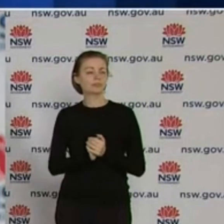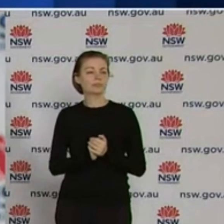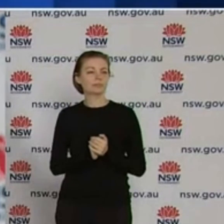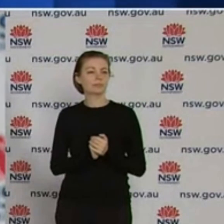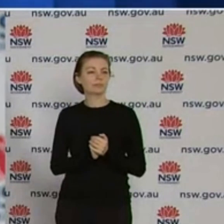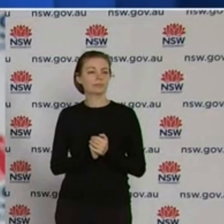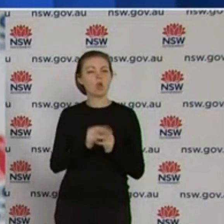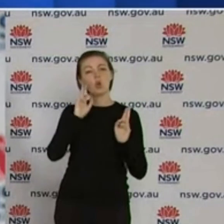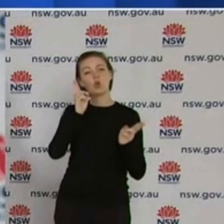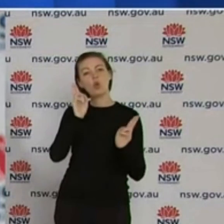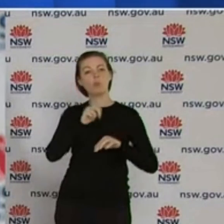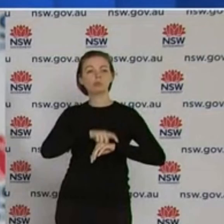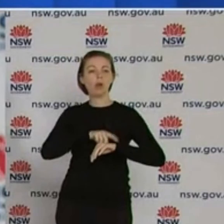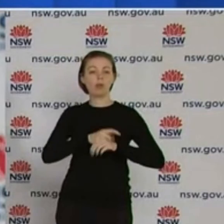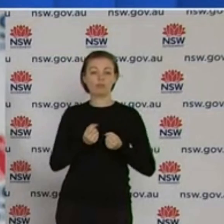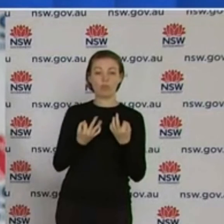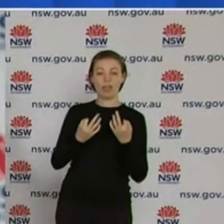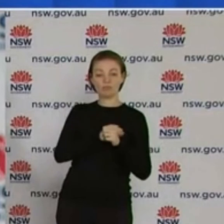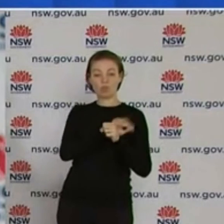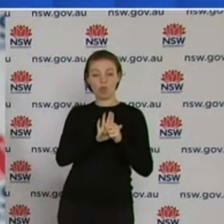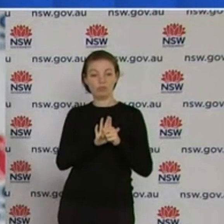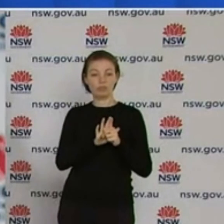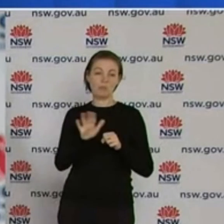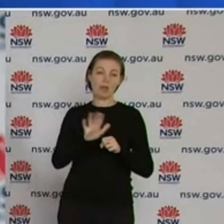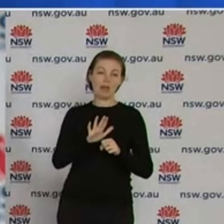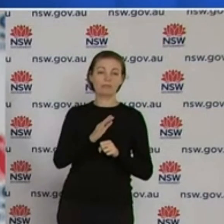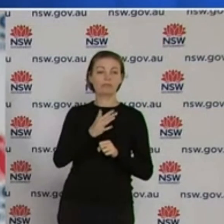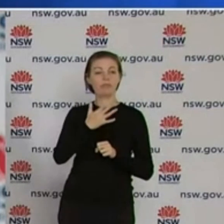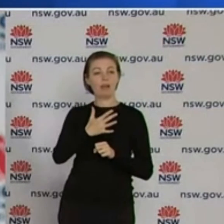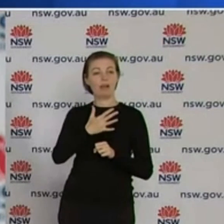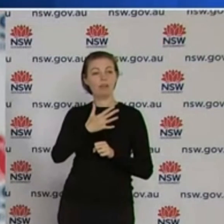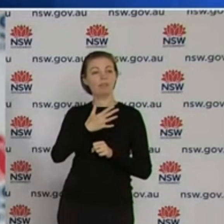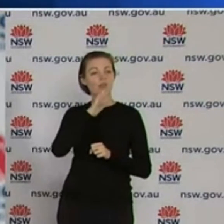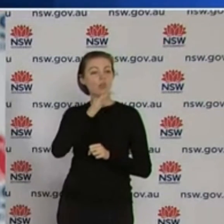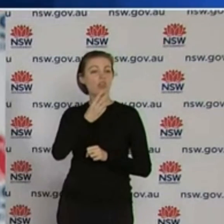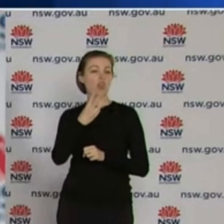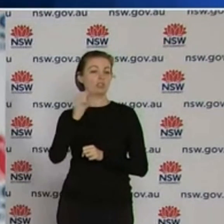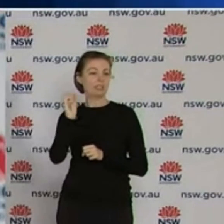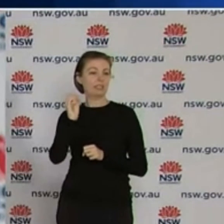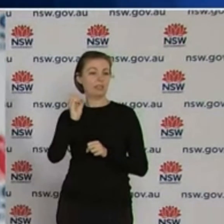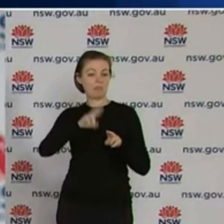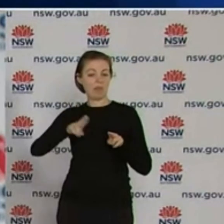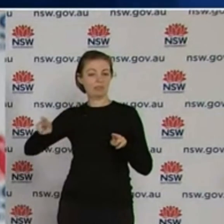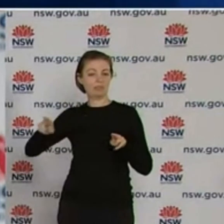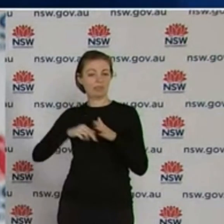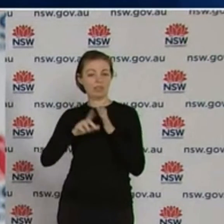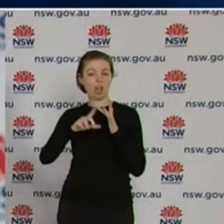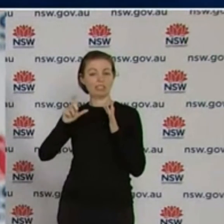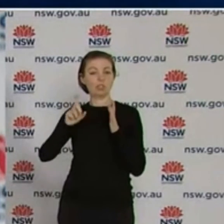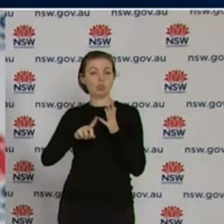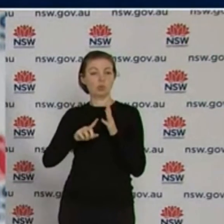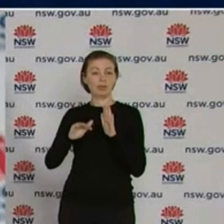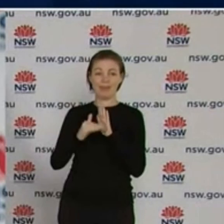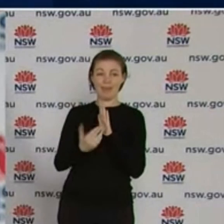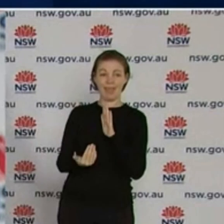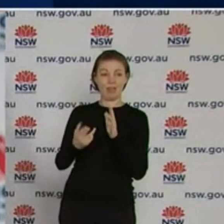ICU capacity would have been around 530 odd beds. We now have a surge capacity of 1,550. That includes